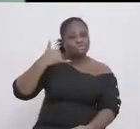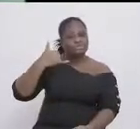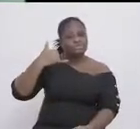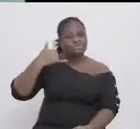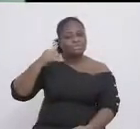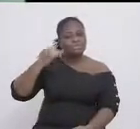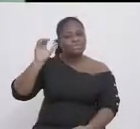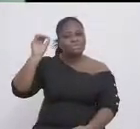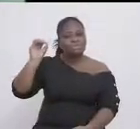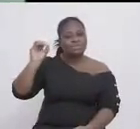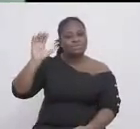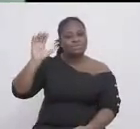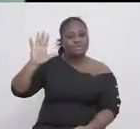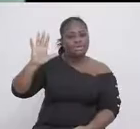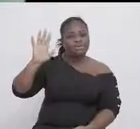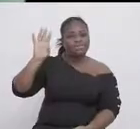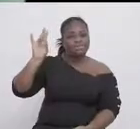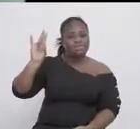mobile,